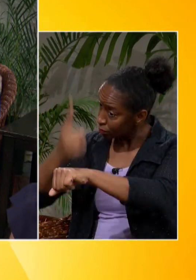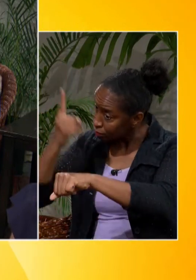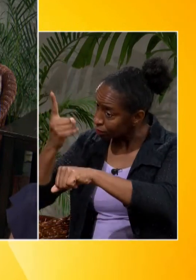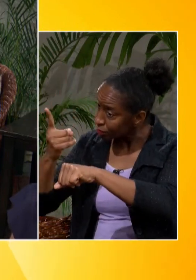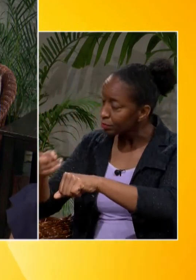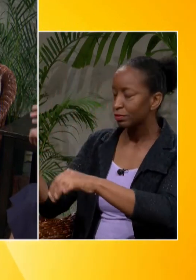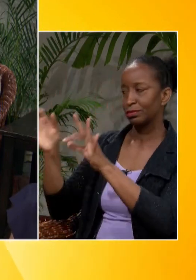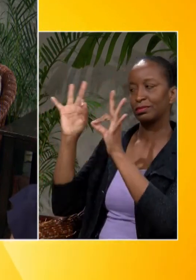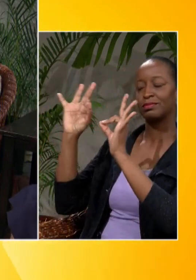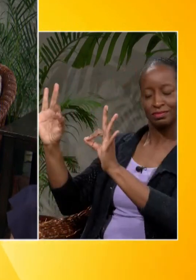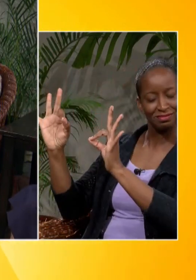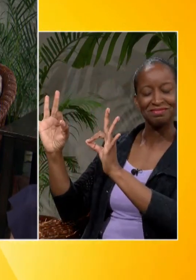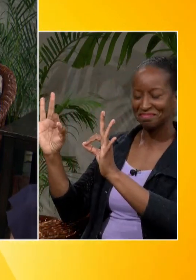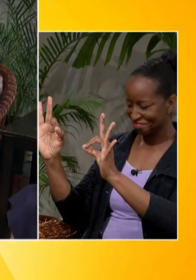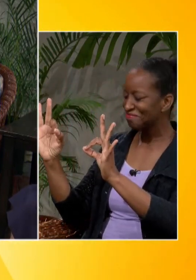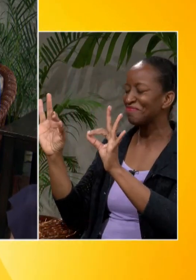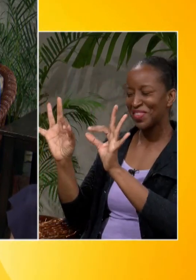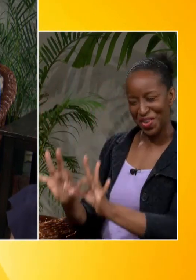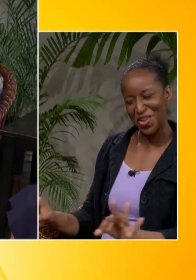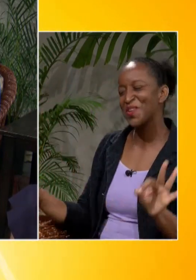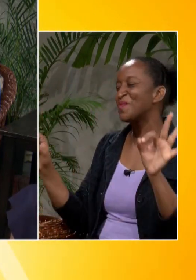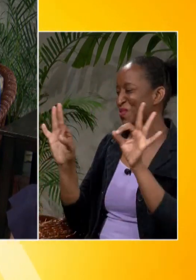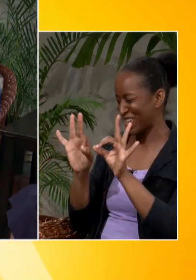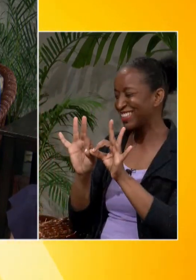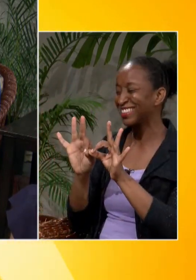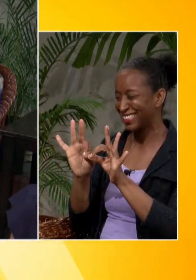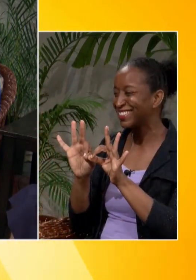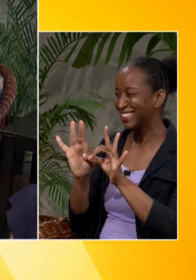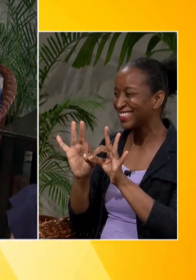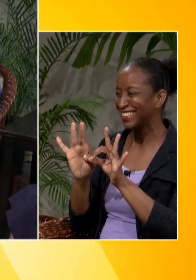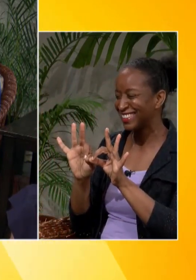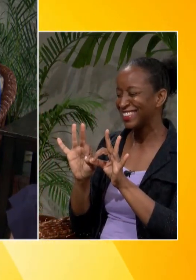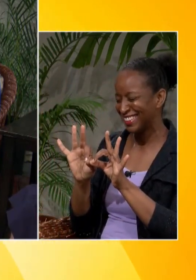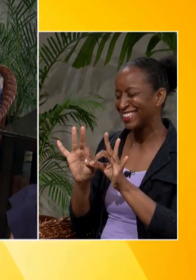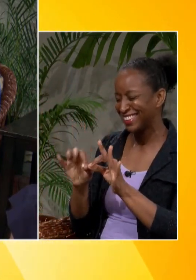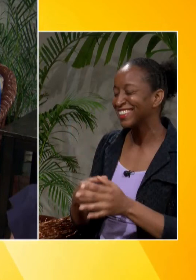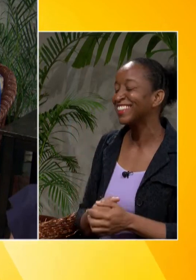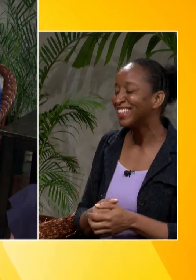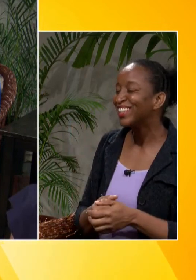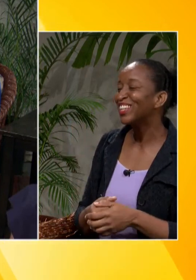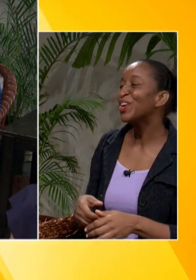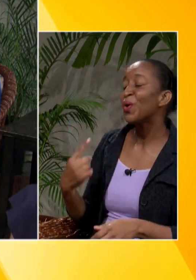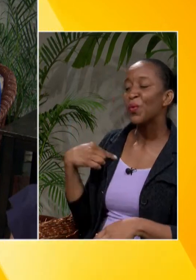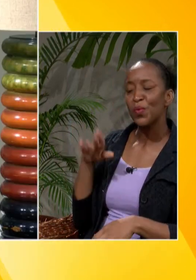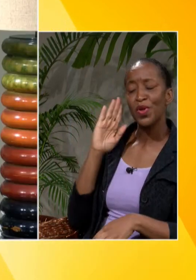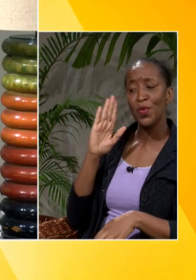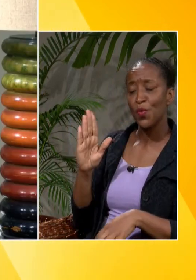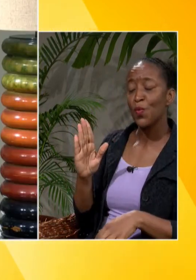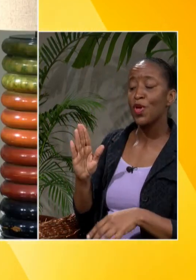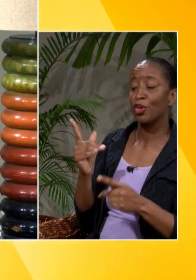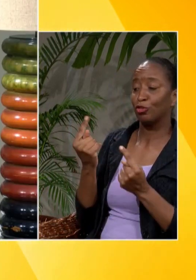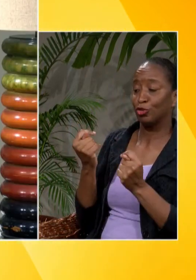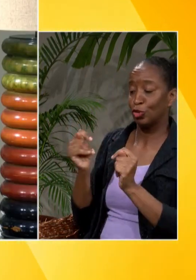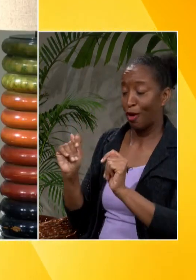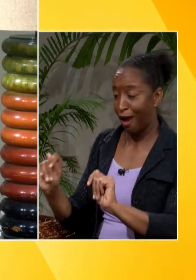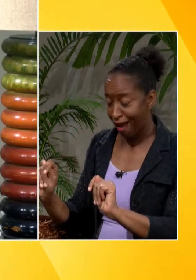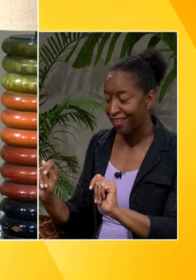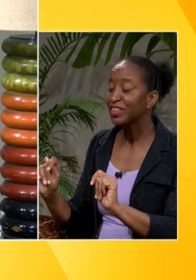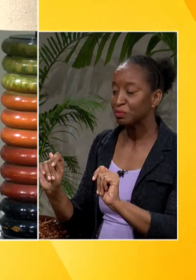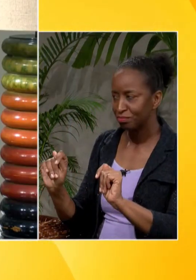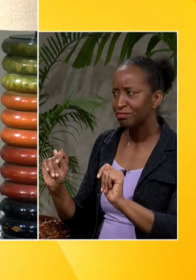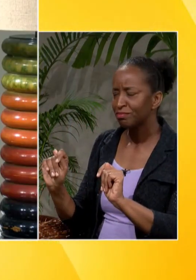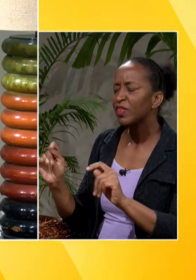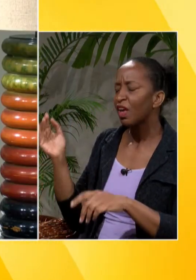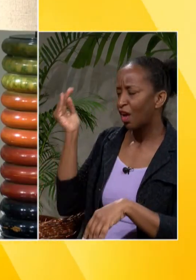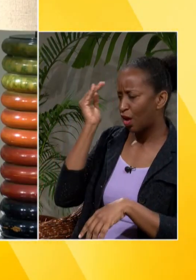That's important. Keep us in check. We definitely are going to keep on trying our best. I know a